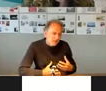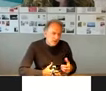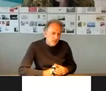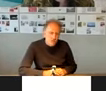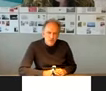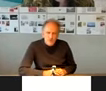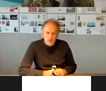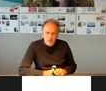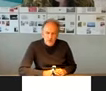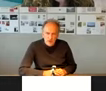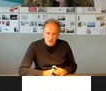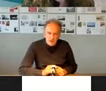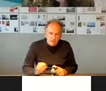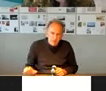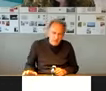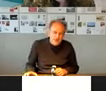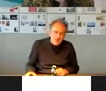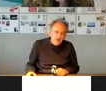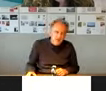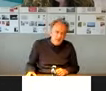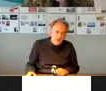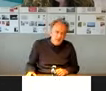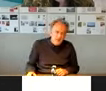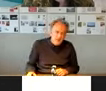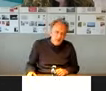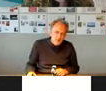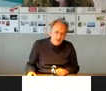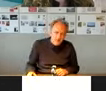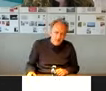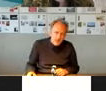so things are never completely ordered. So there's a kind of joyful